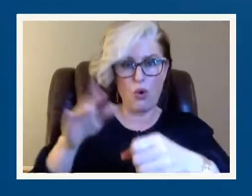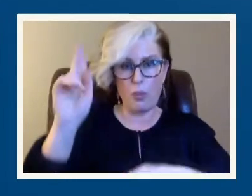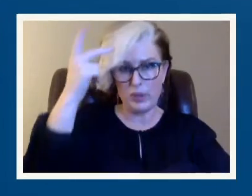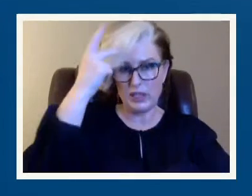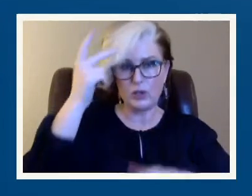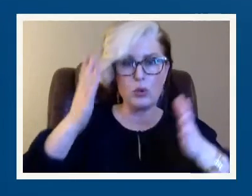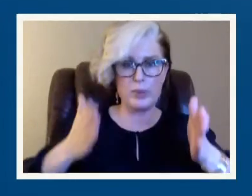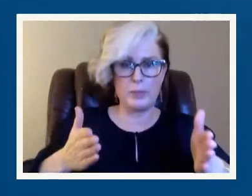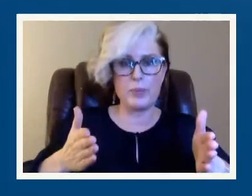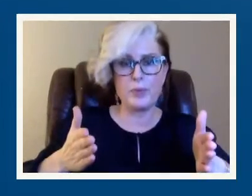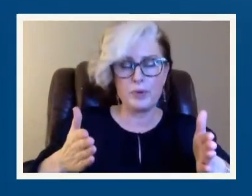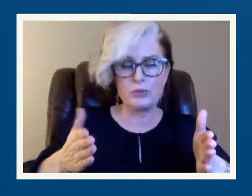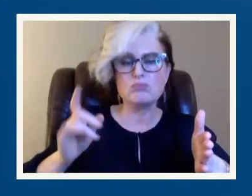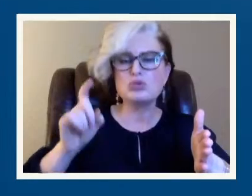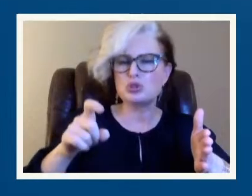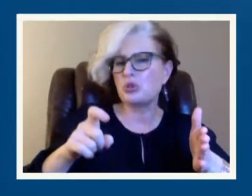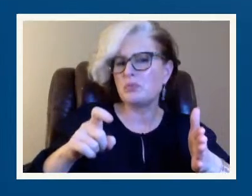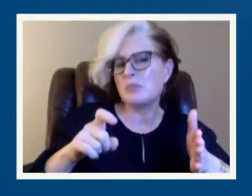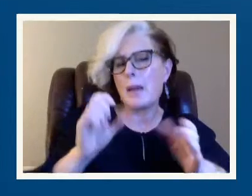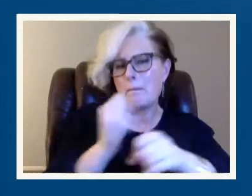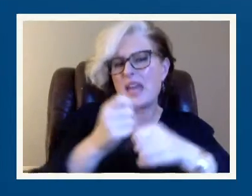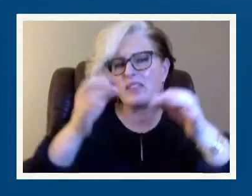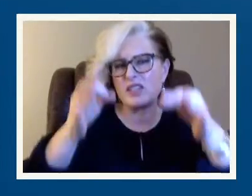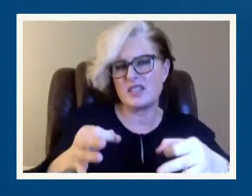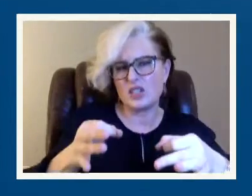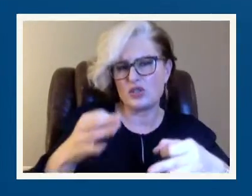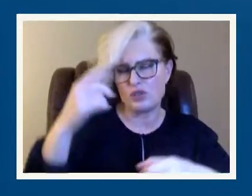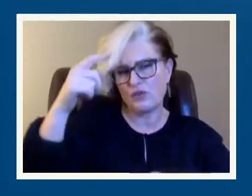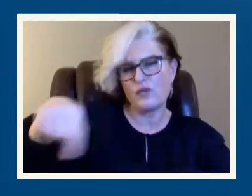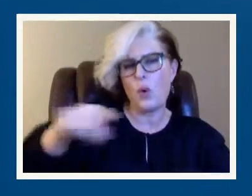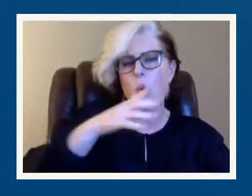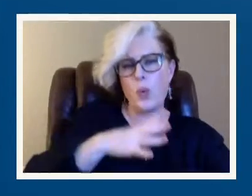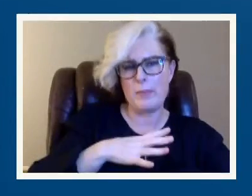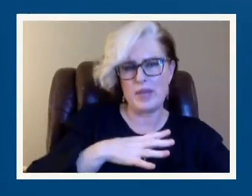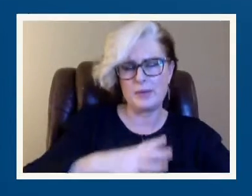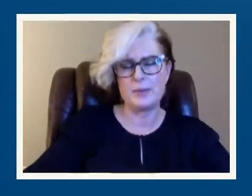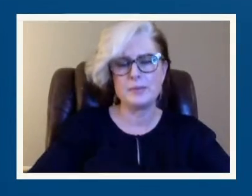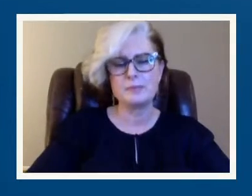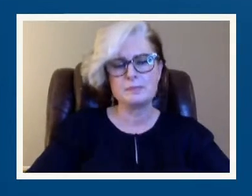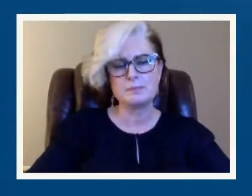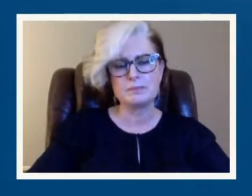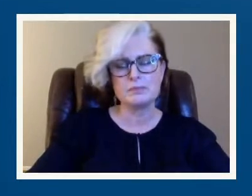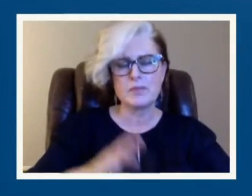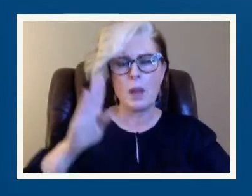officials should be the person making those kind of choices.